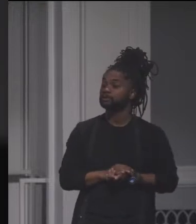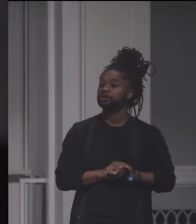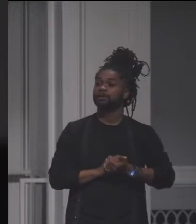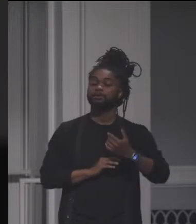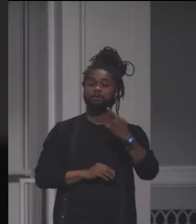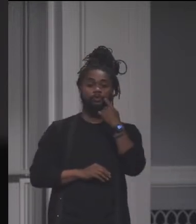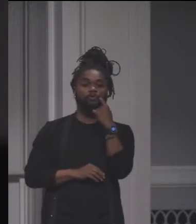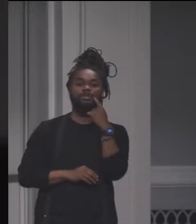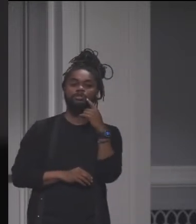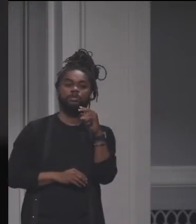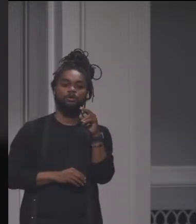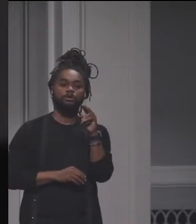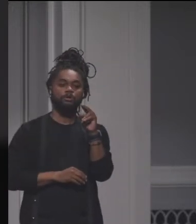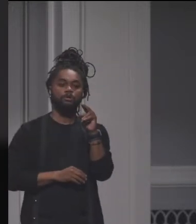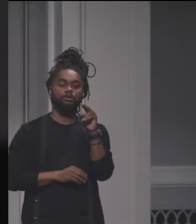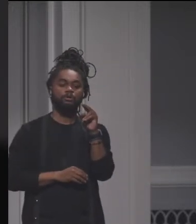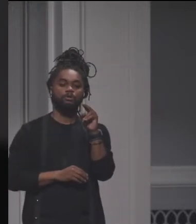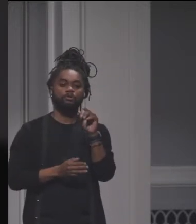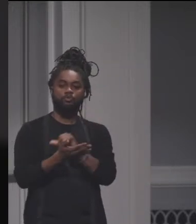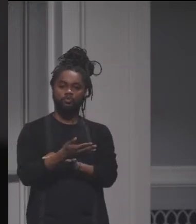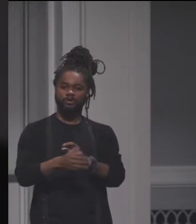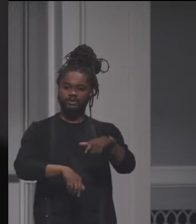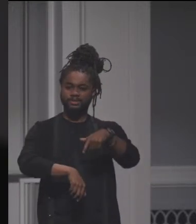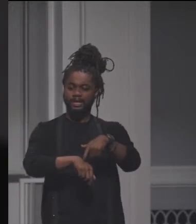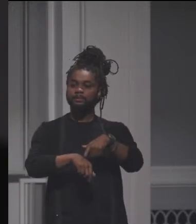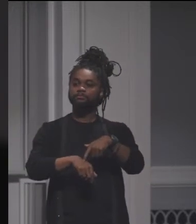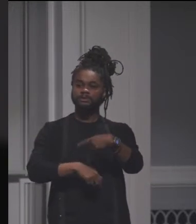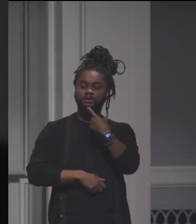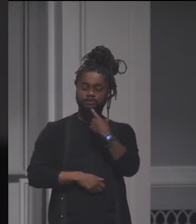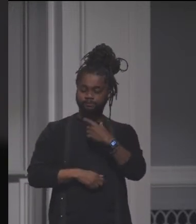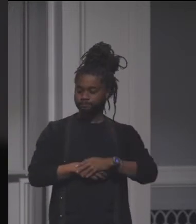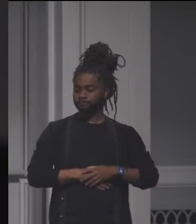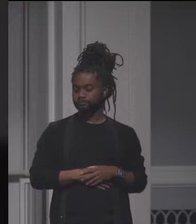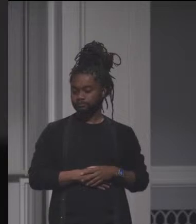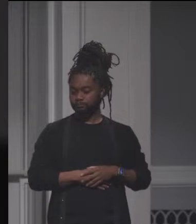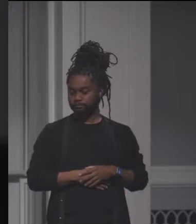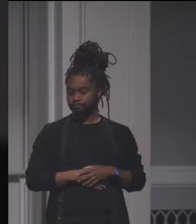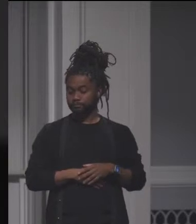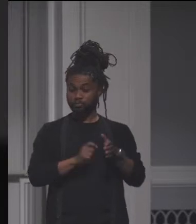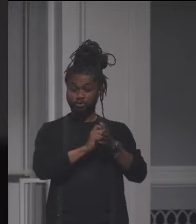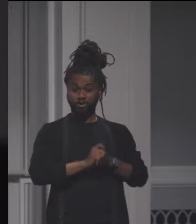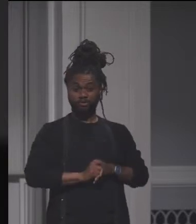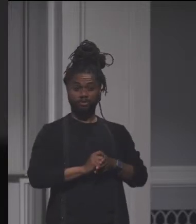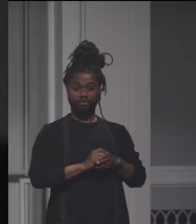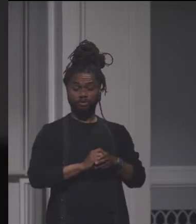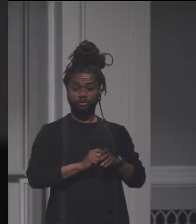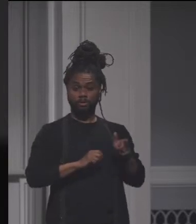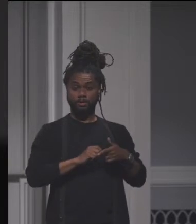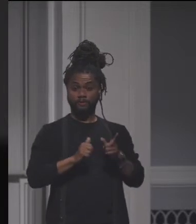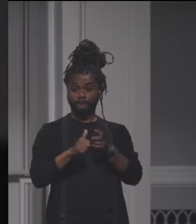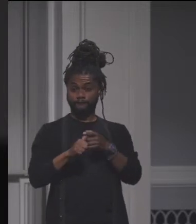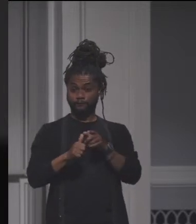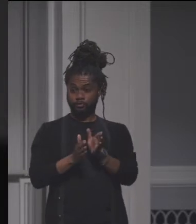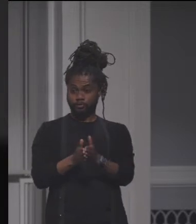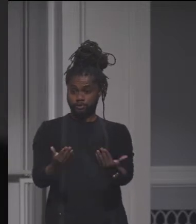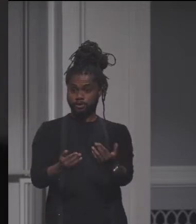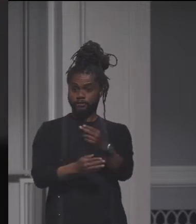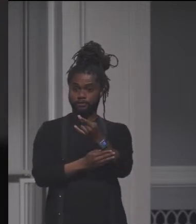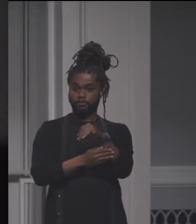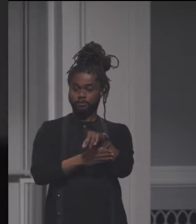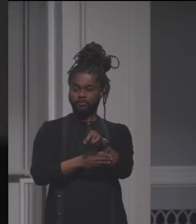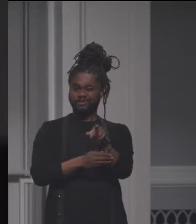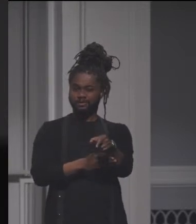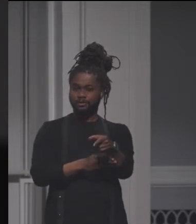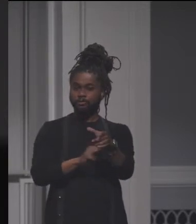York Times review of Menewood puts it well. So writing first about the first novel in the sequel, Hild, the reviewer notes that